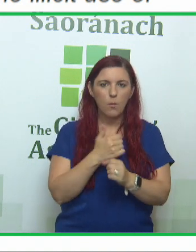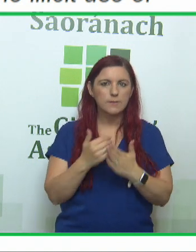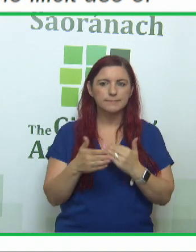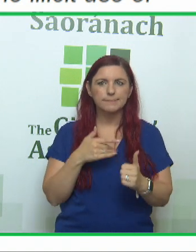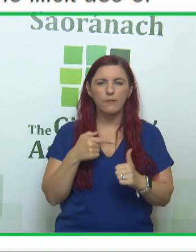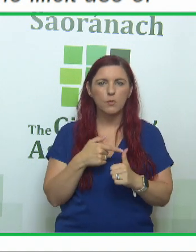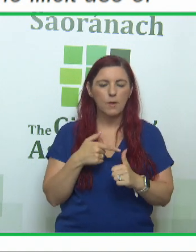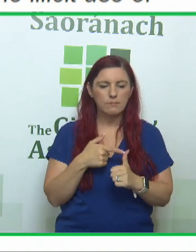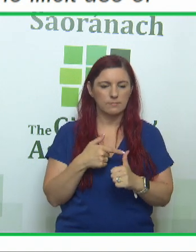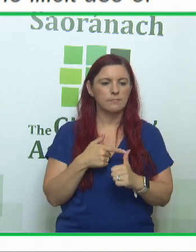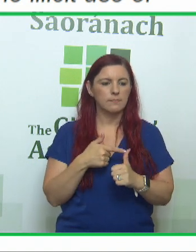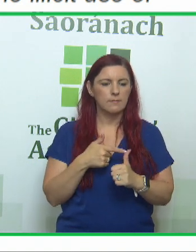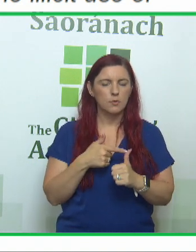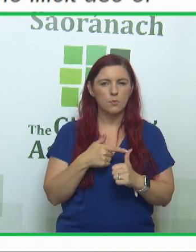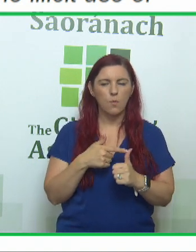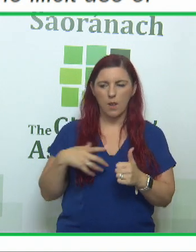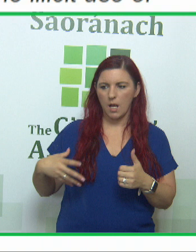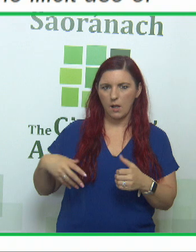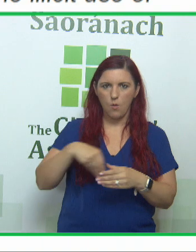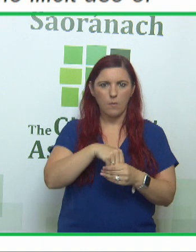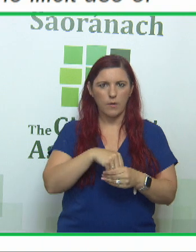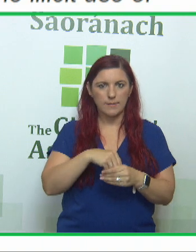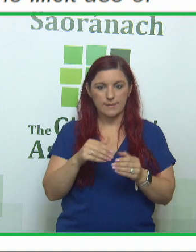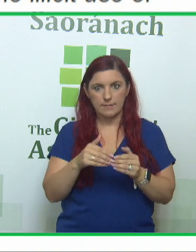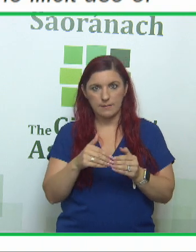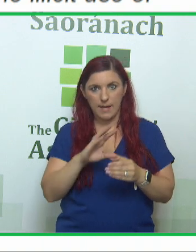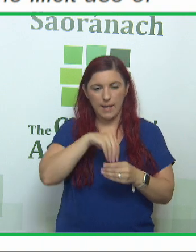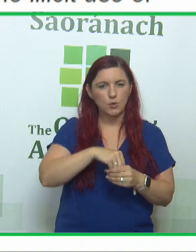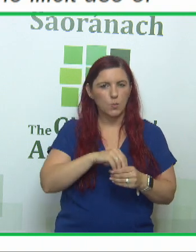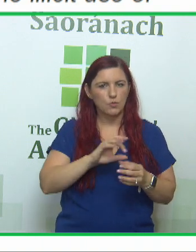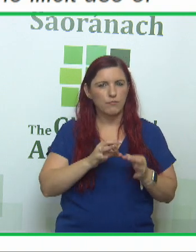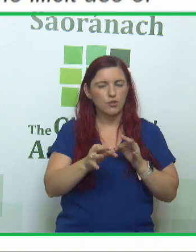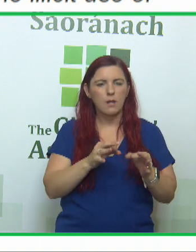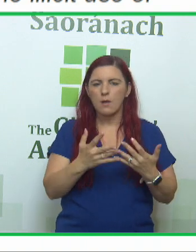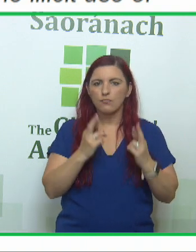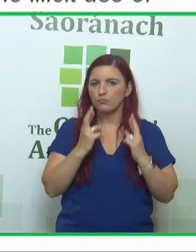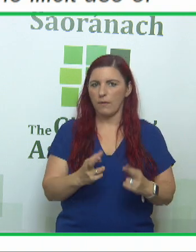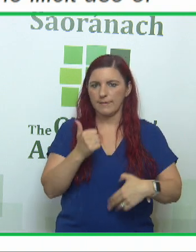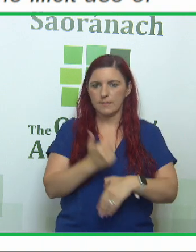is to incorporate in the next strategy a rights-based approach.